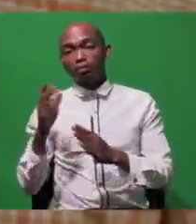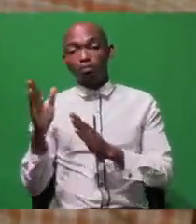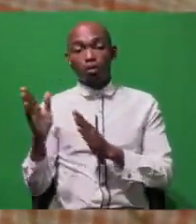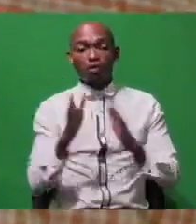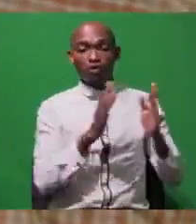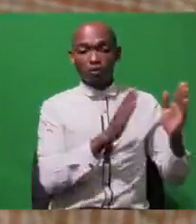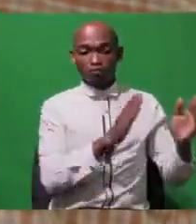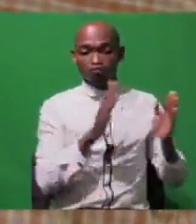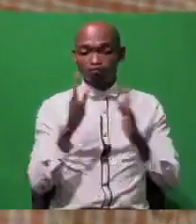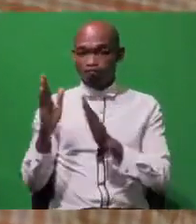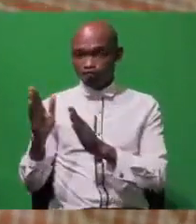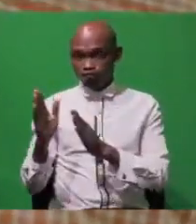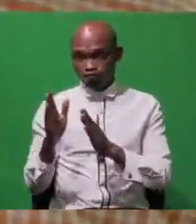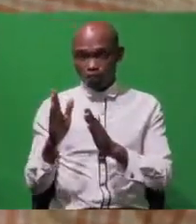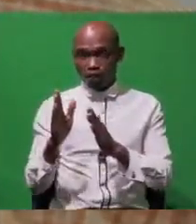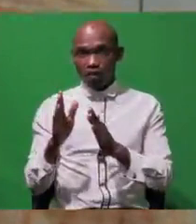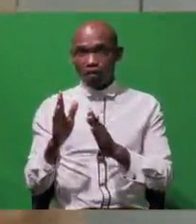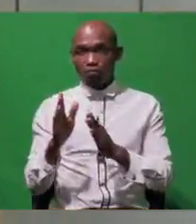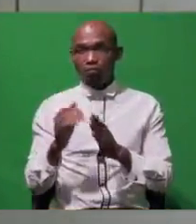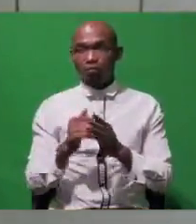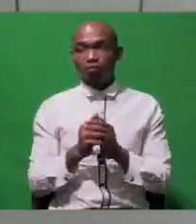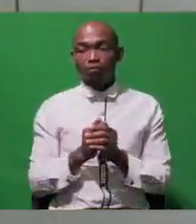25,200 is means